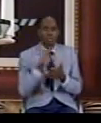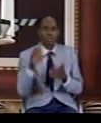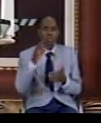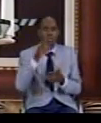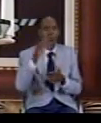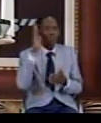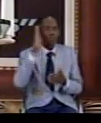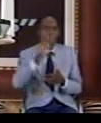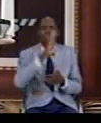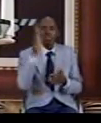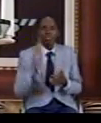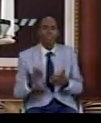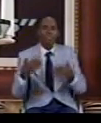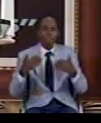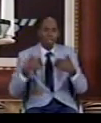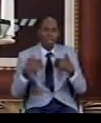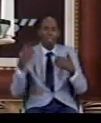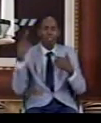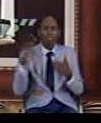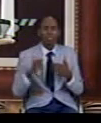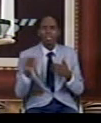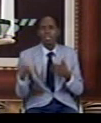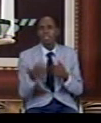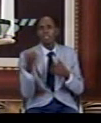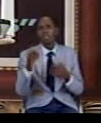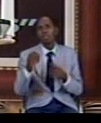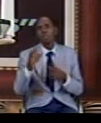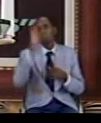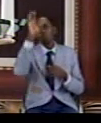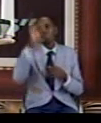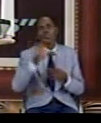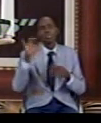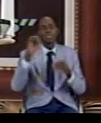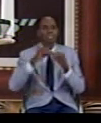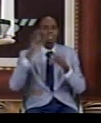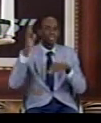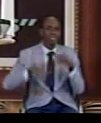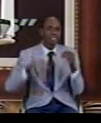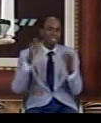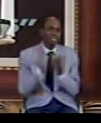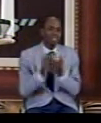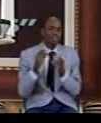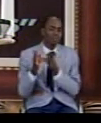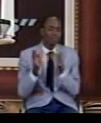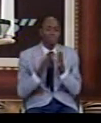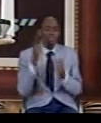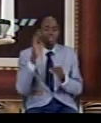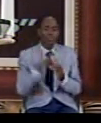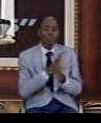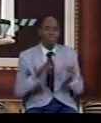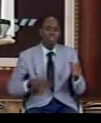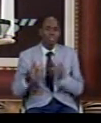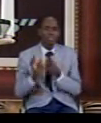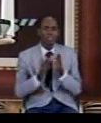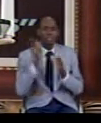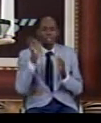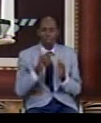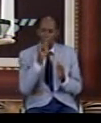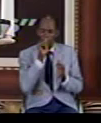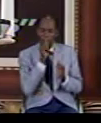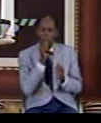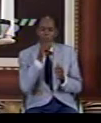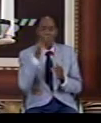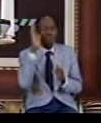as heavy as the cross of Jesus Christ that he bore for you. If he endured for me, I will endure for